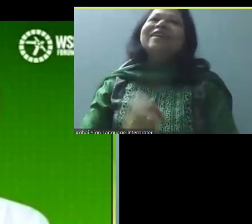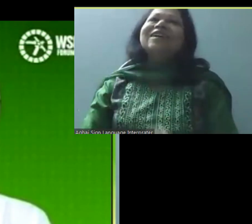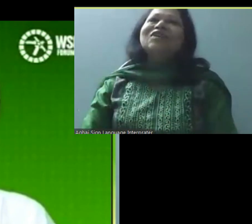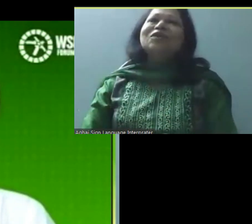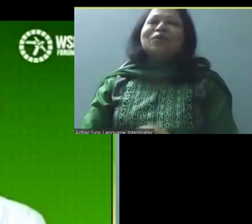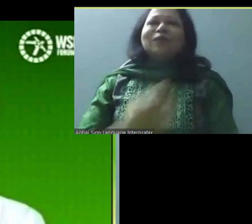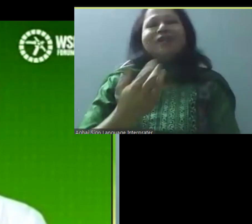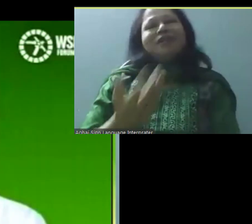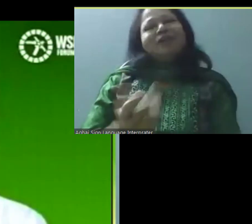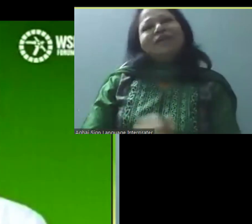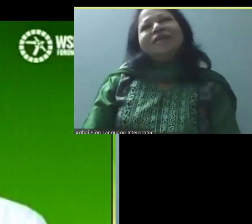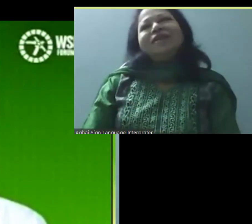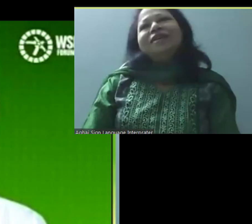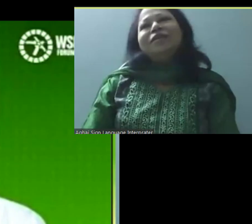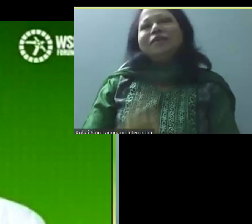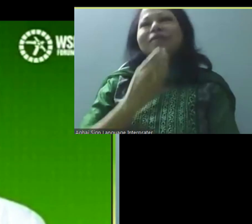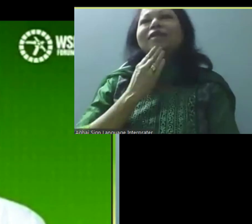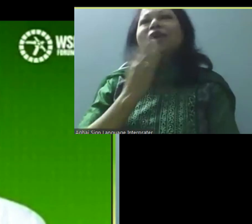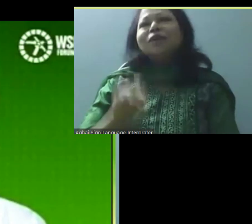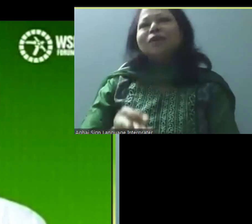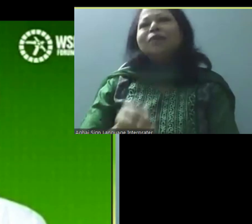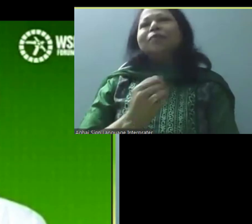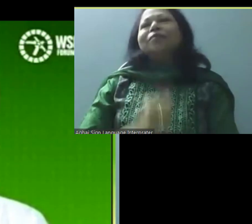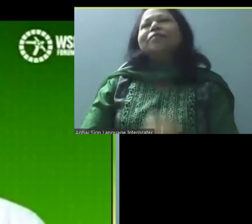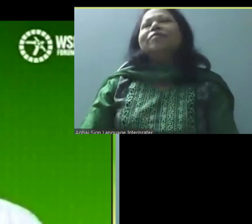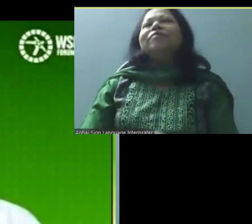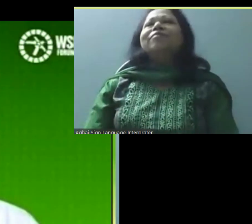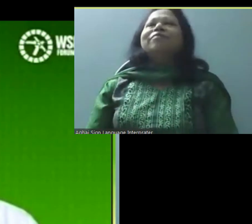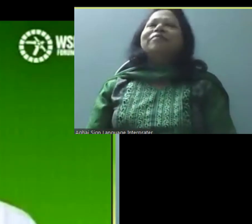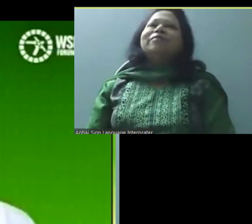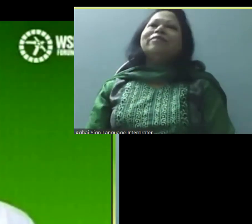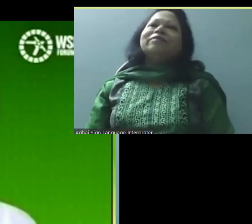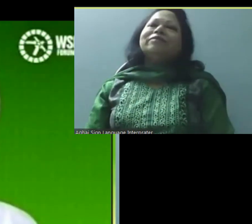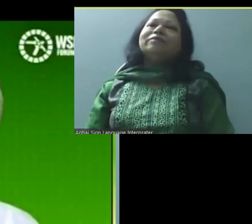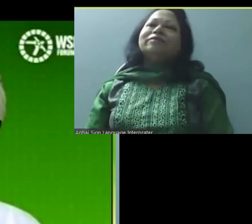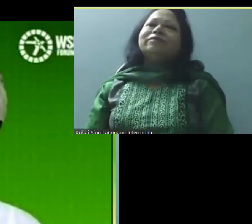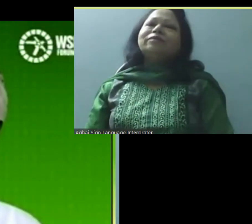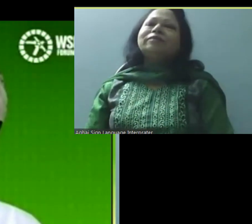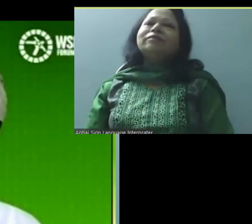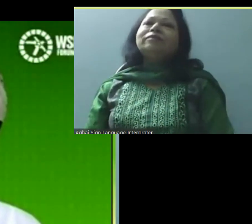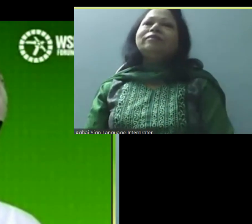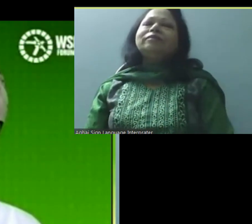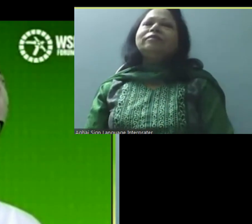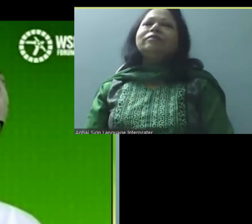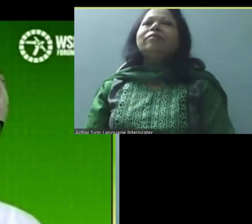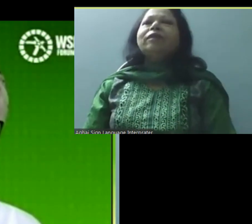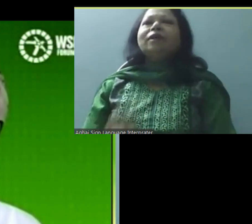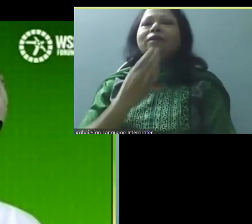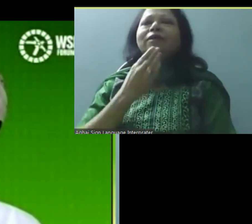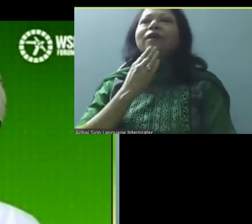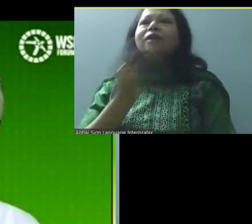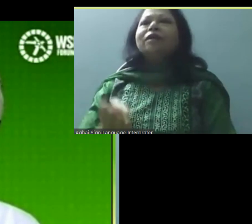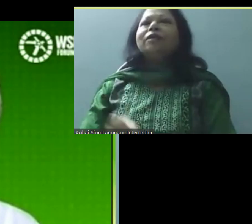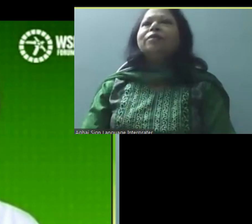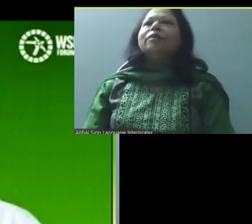it should be. So thank you to you and the organizers. Thank you very much, Tim.